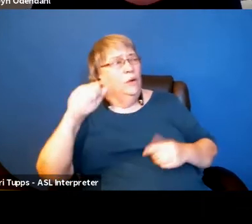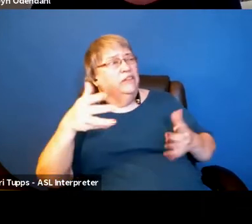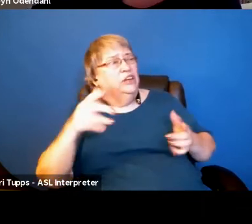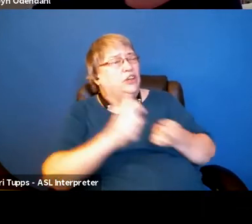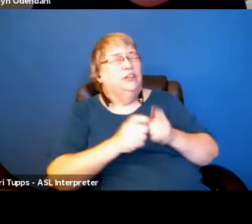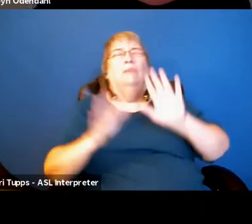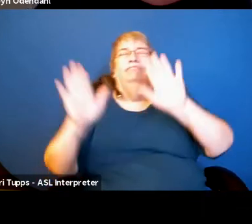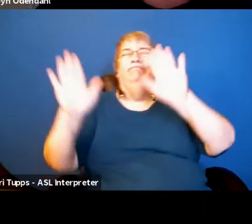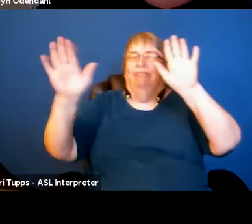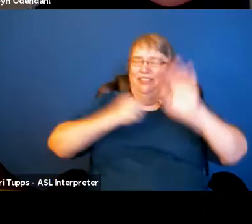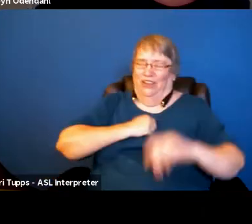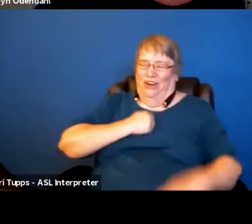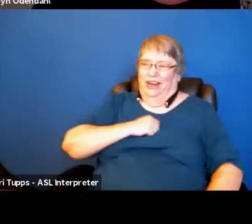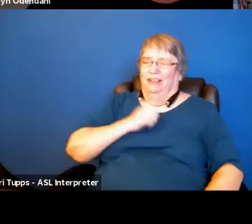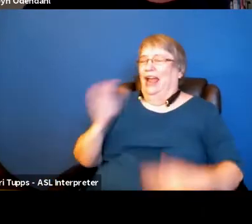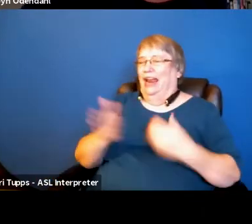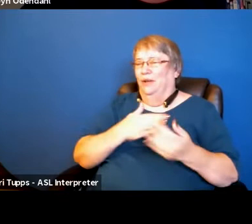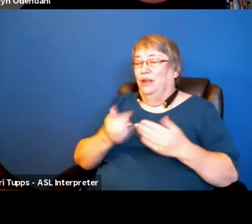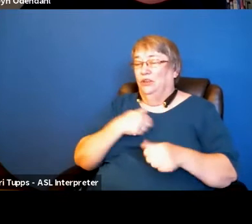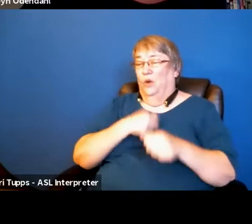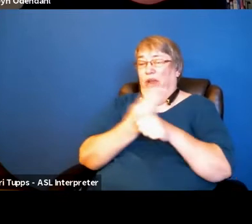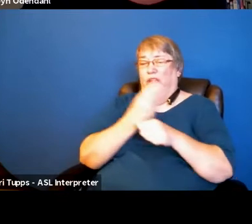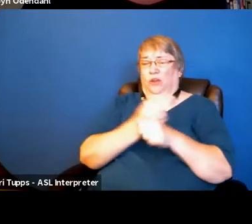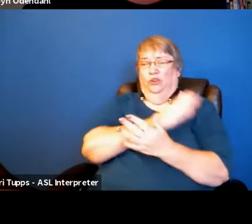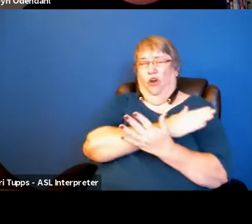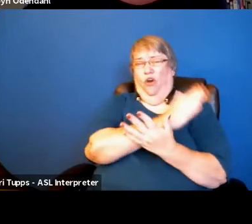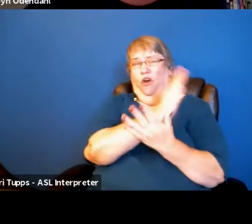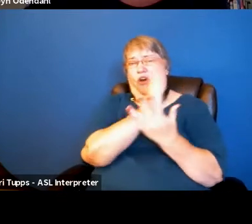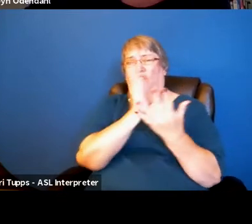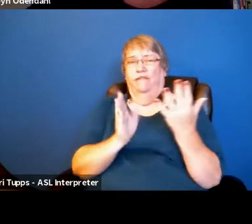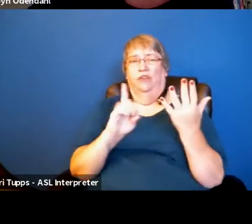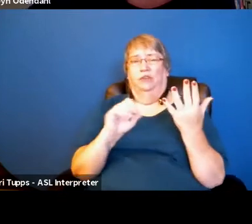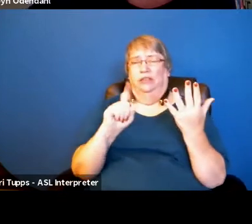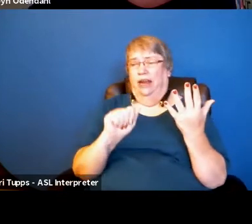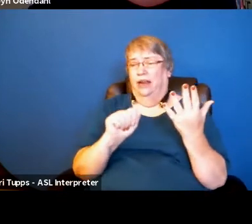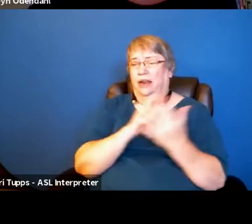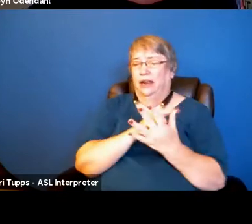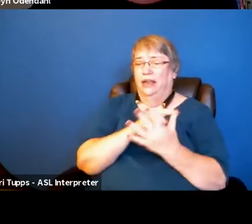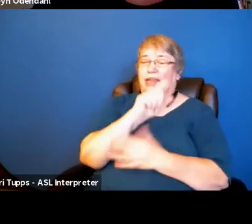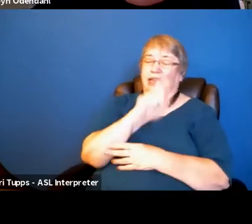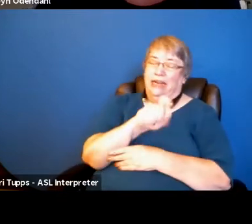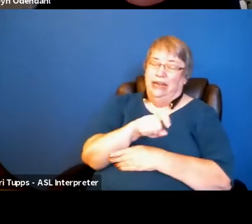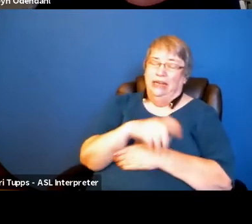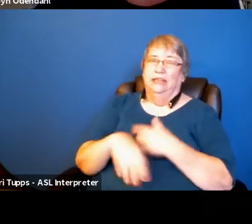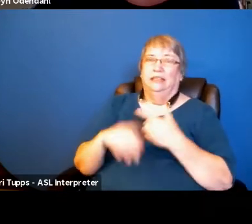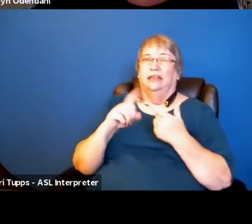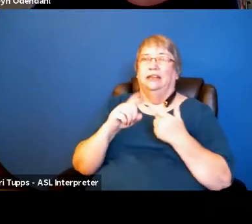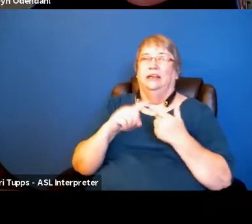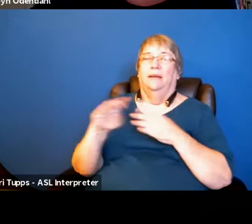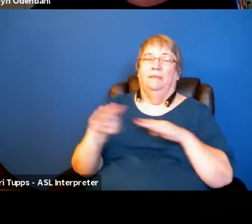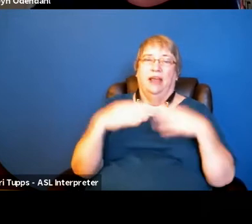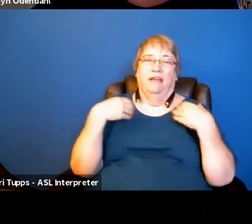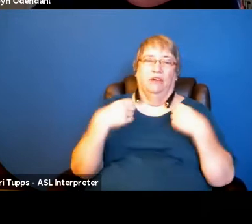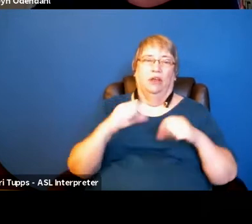sorry. So we use these data sources to illustrate the three aspects of the behavioral health system. So we looked at behavioral health need, behavioral health provider